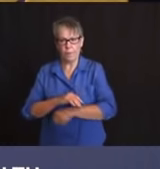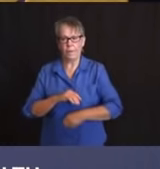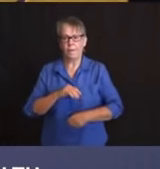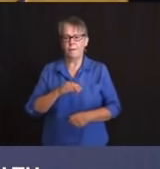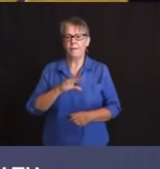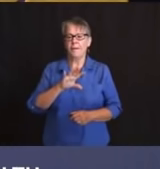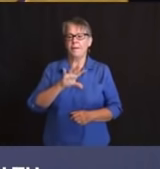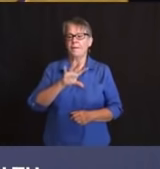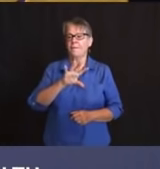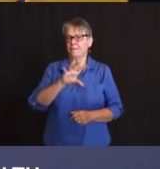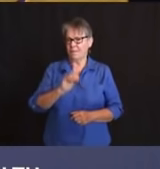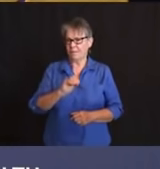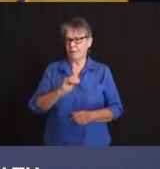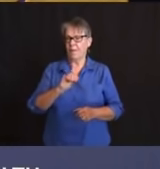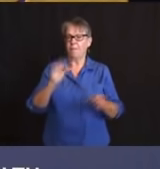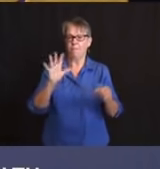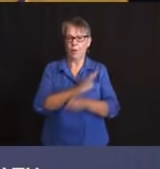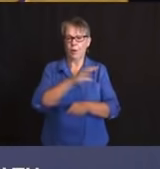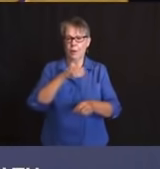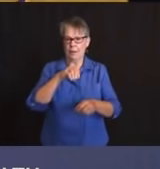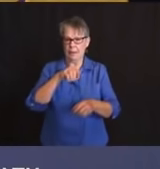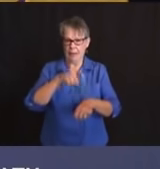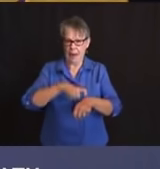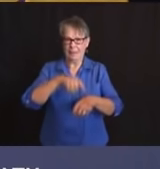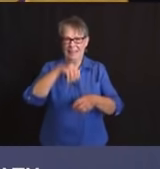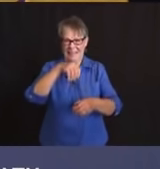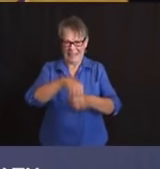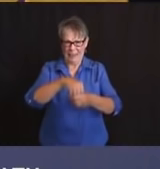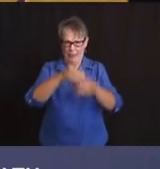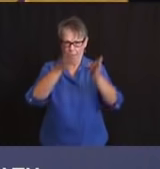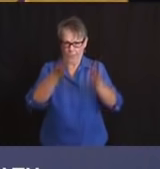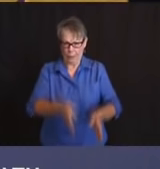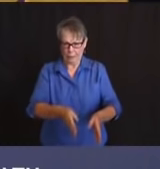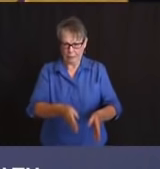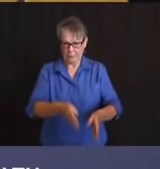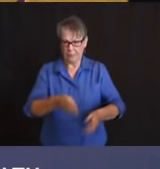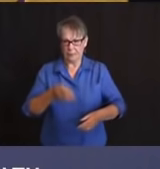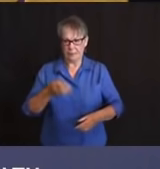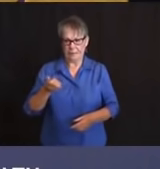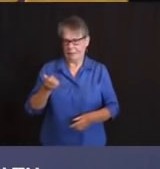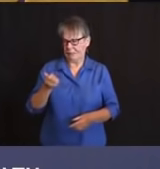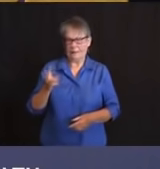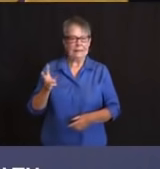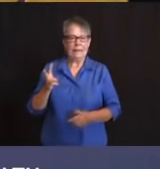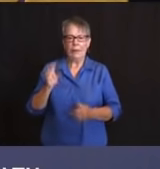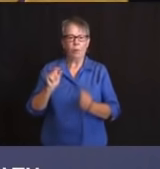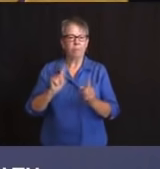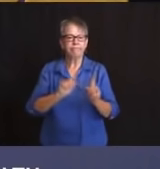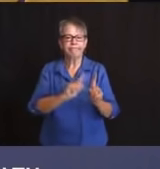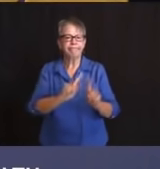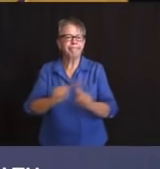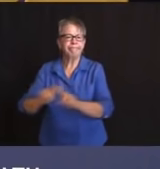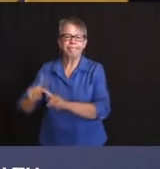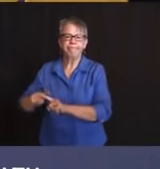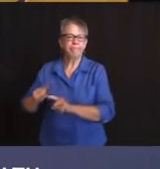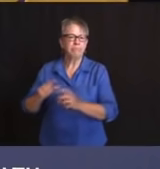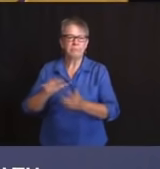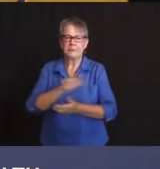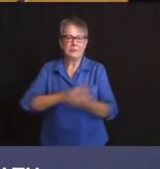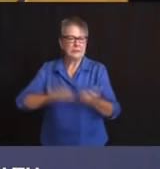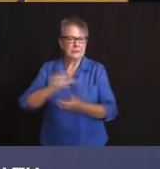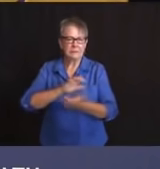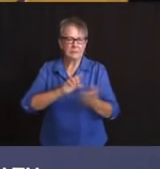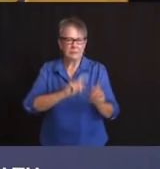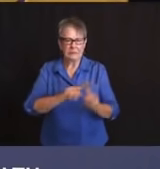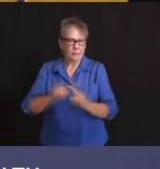combos, which could include any combination of the above. That sound right? Thank you for that. Listen,